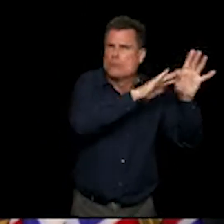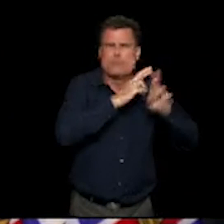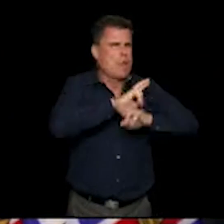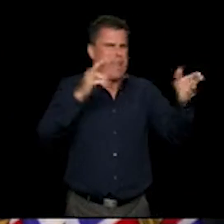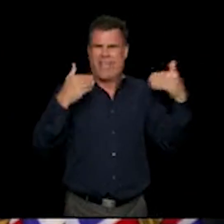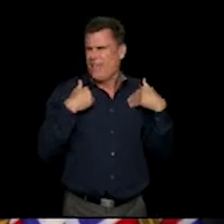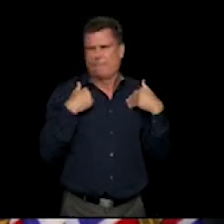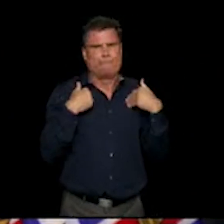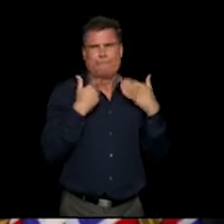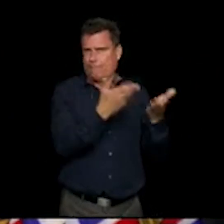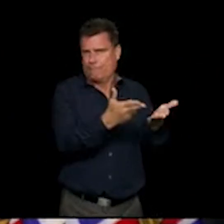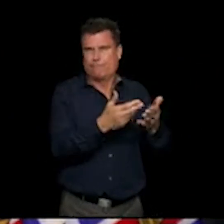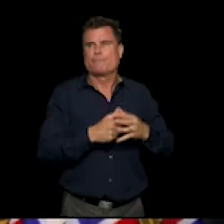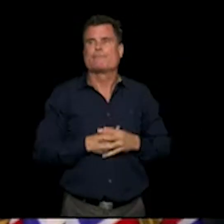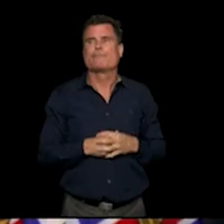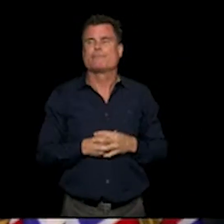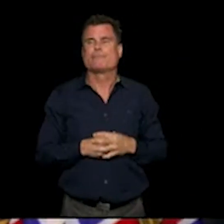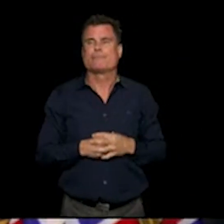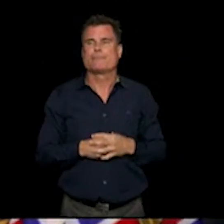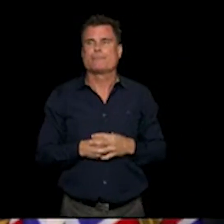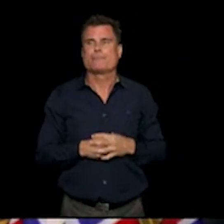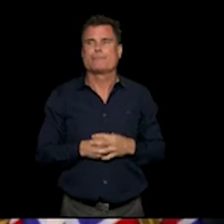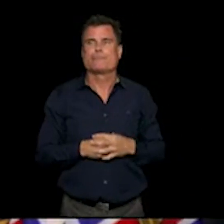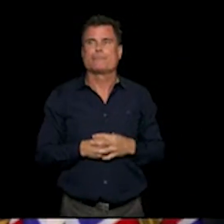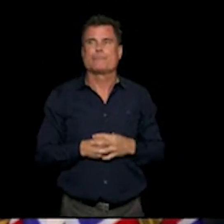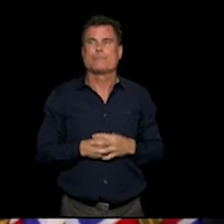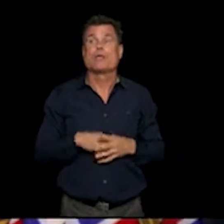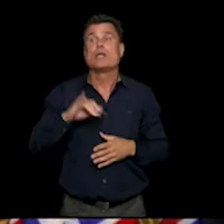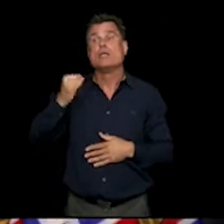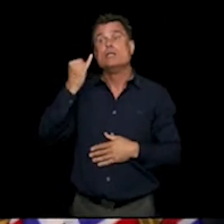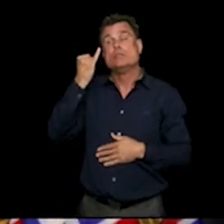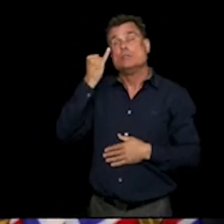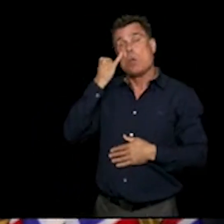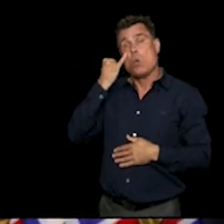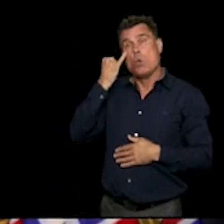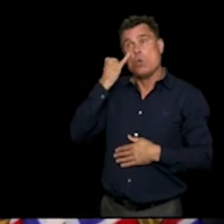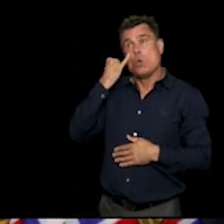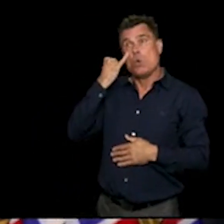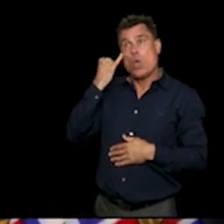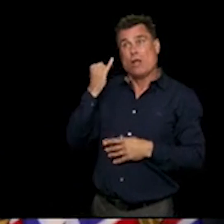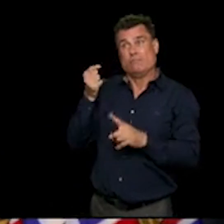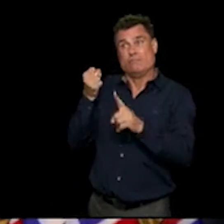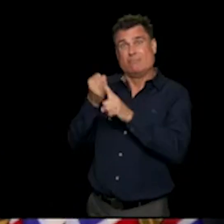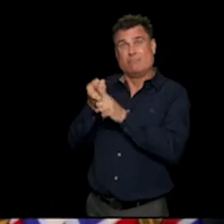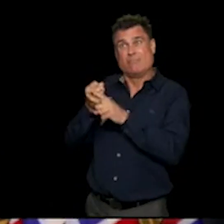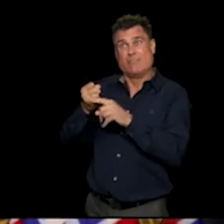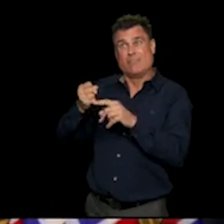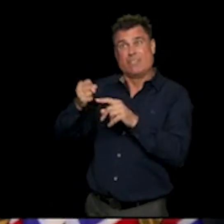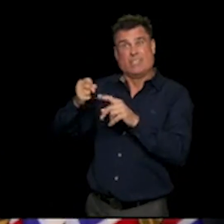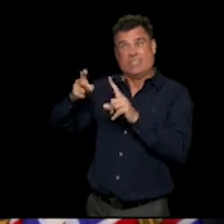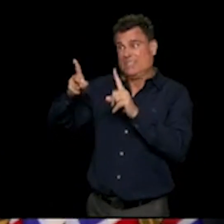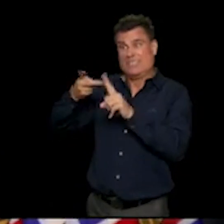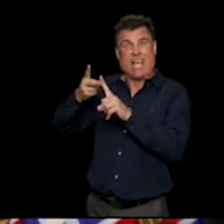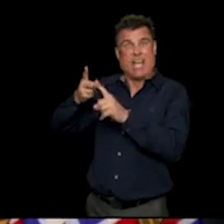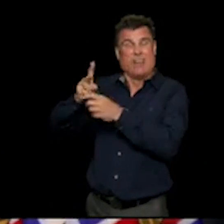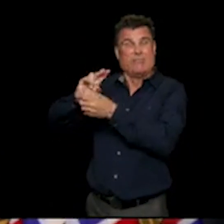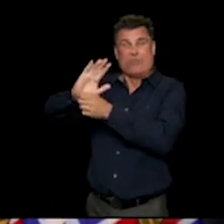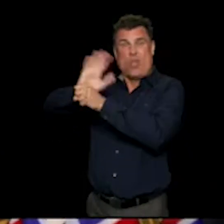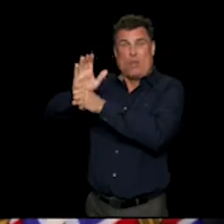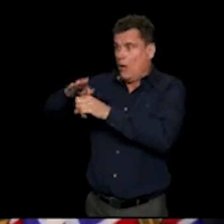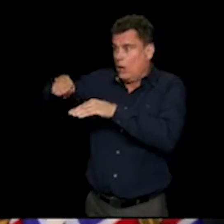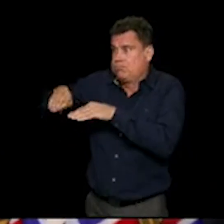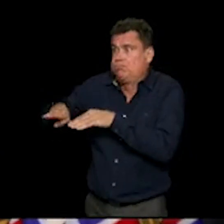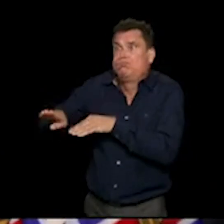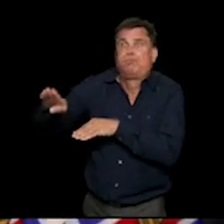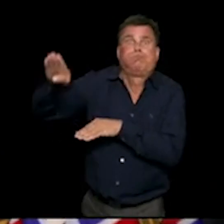And also the plan that we have, the stages document, shows that if we get into a so-called second wave or a